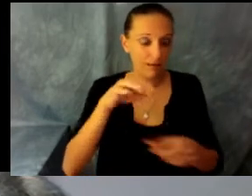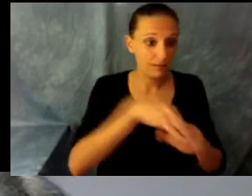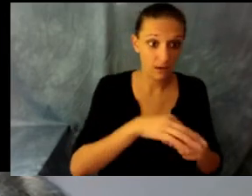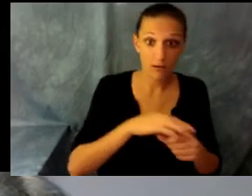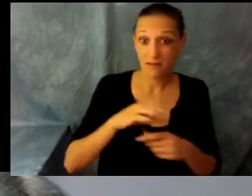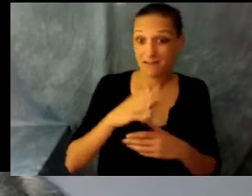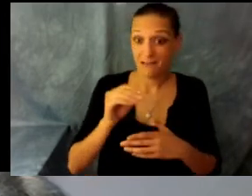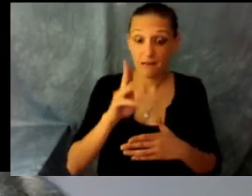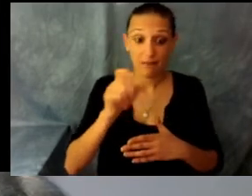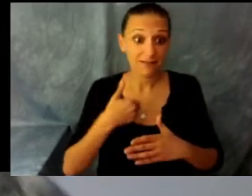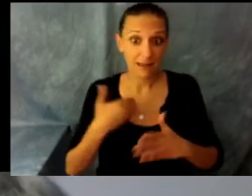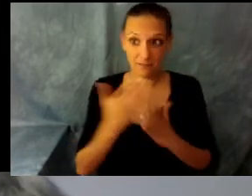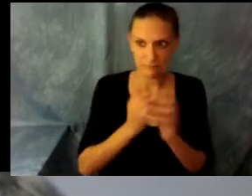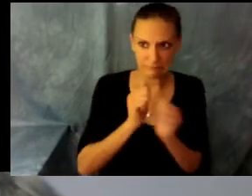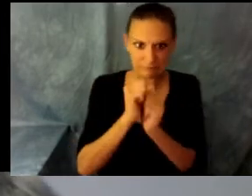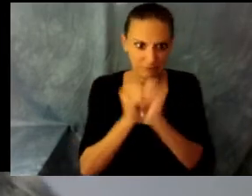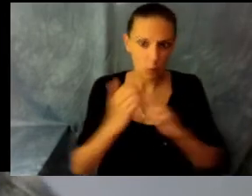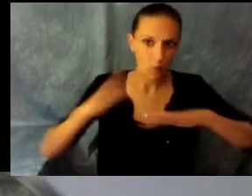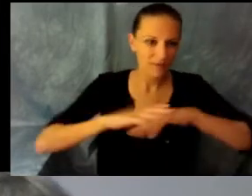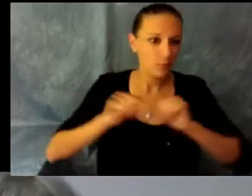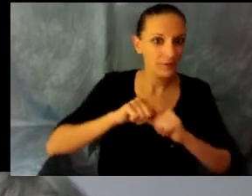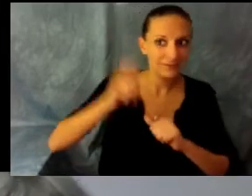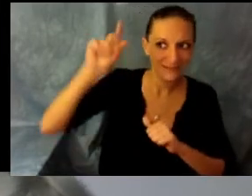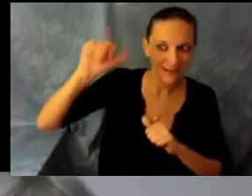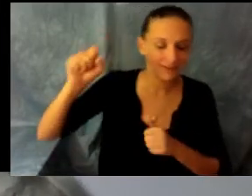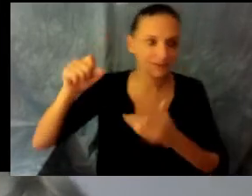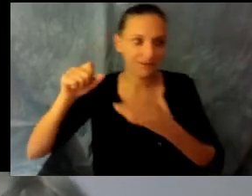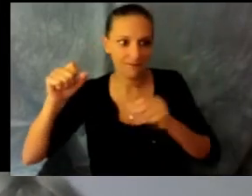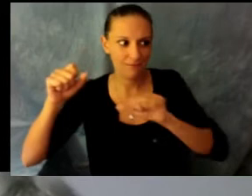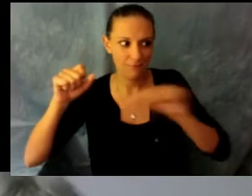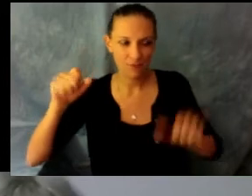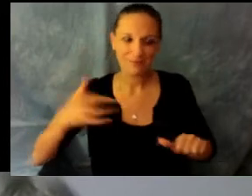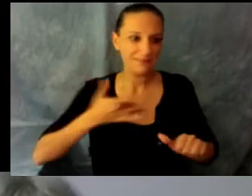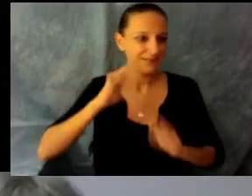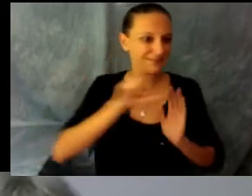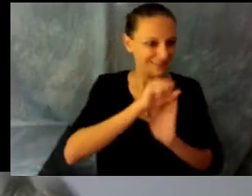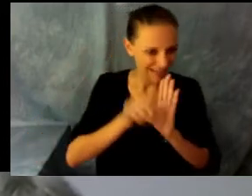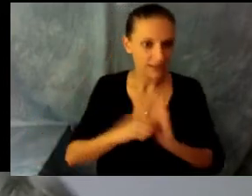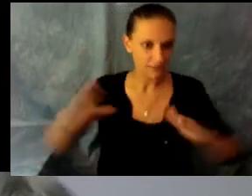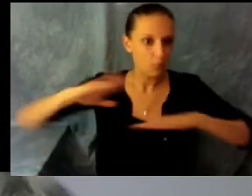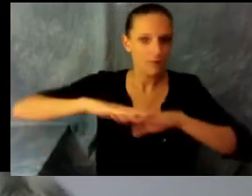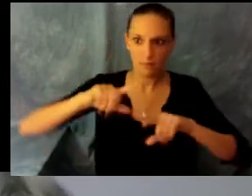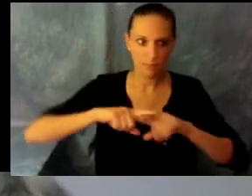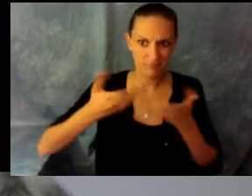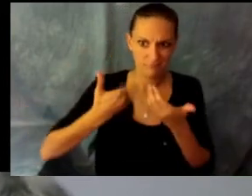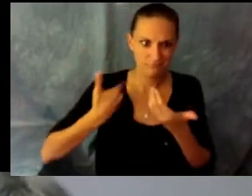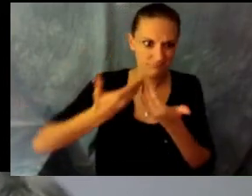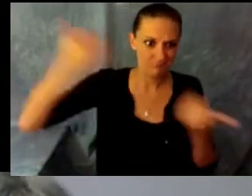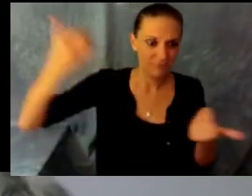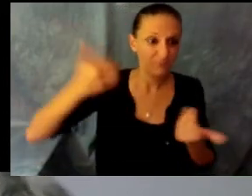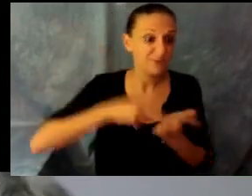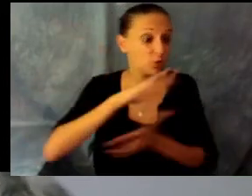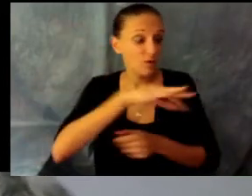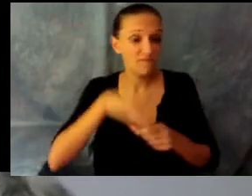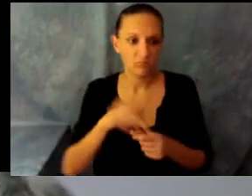and in Austin, which typically those are only the statewide races, the rest of your votes will be eliminated. And so